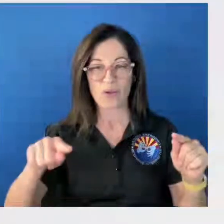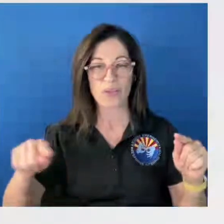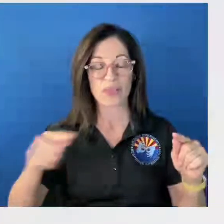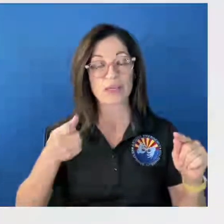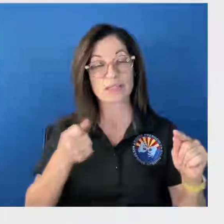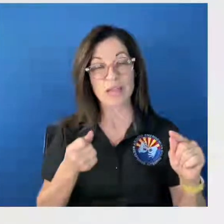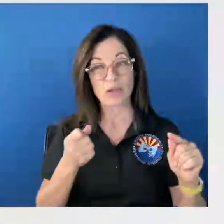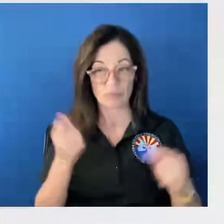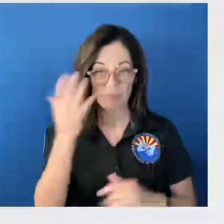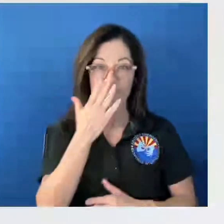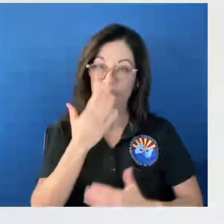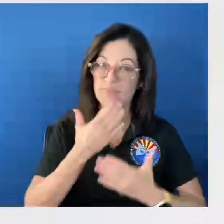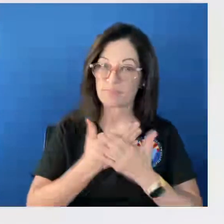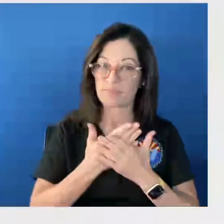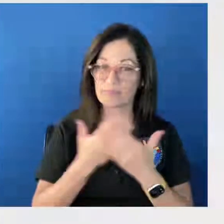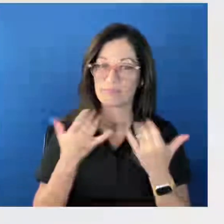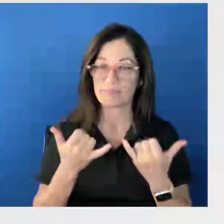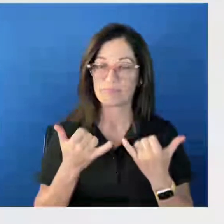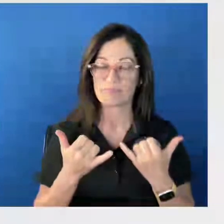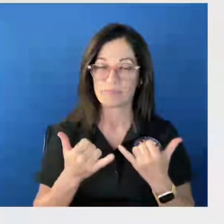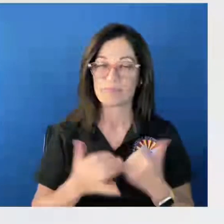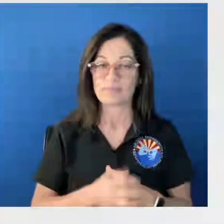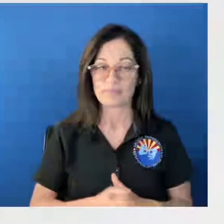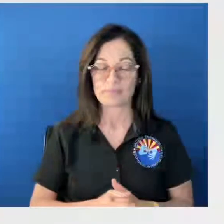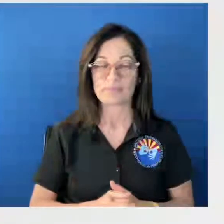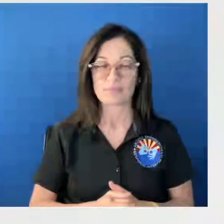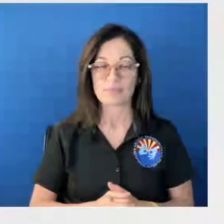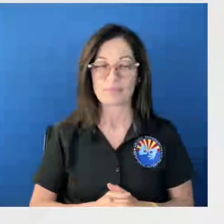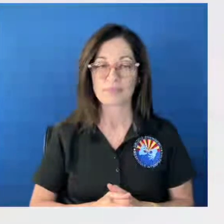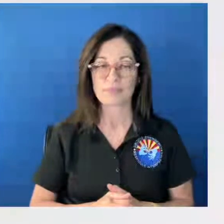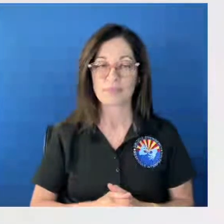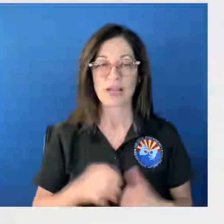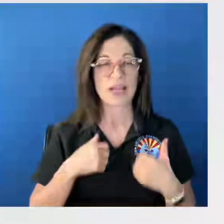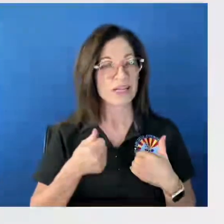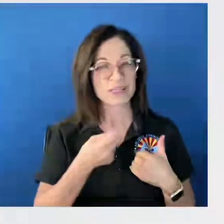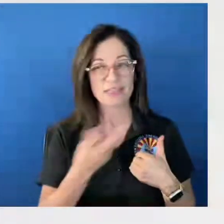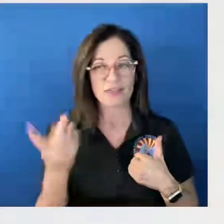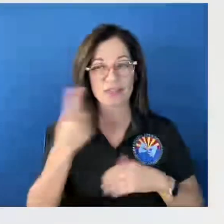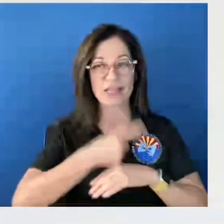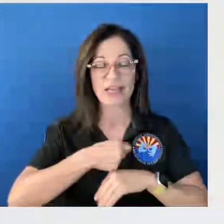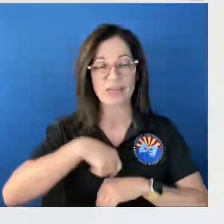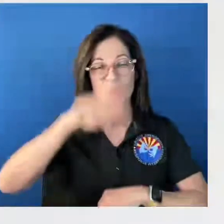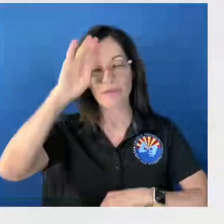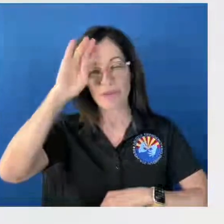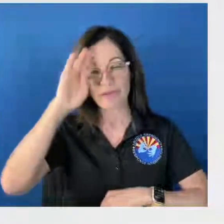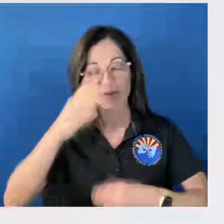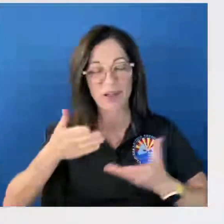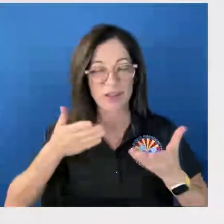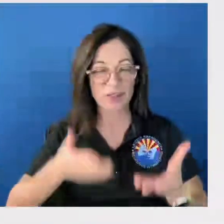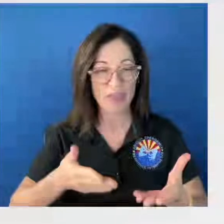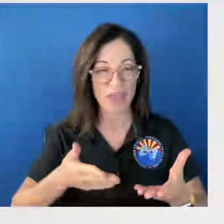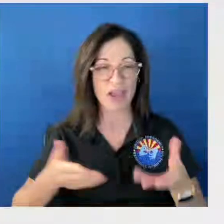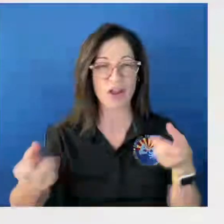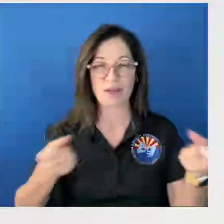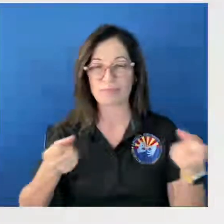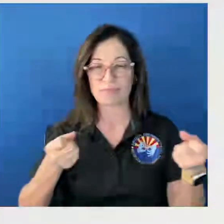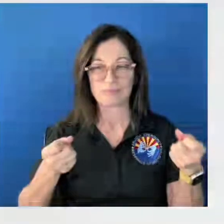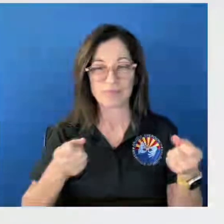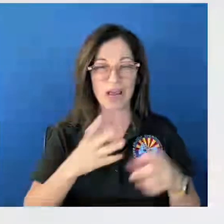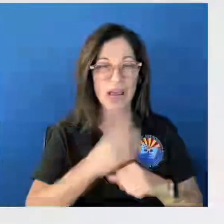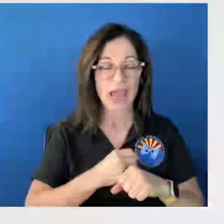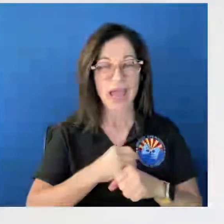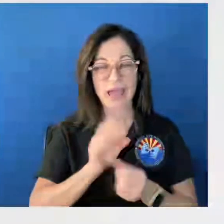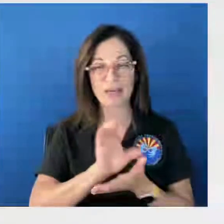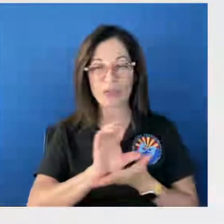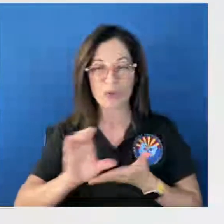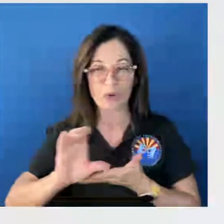looking really good. Actually, we've had days in here with crews and engines and where applicable, bulldozers, and